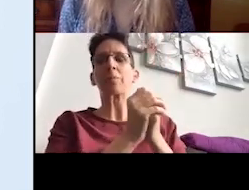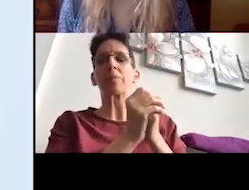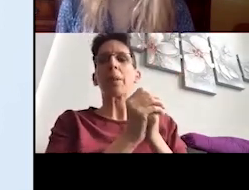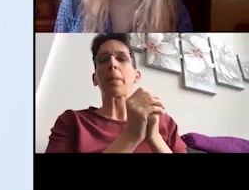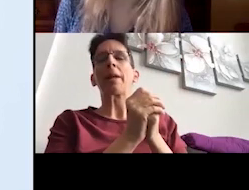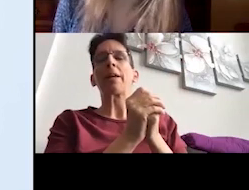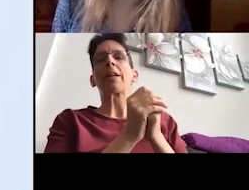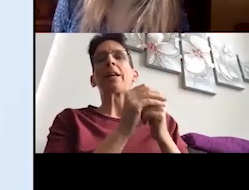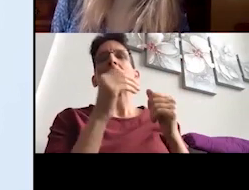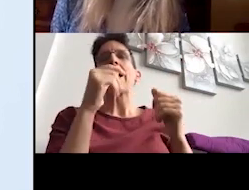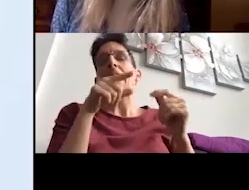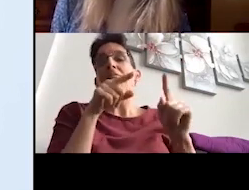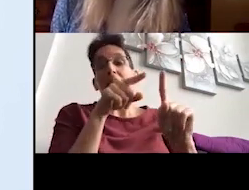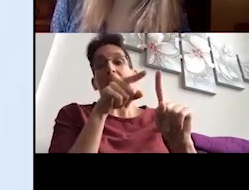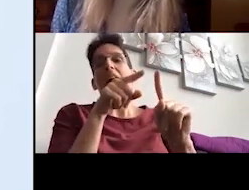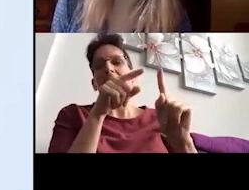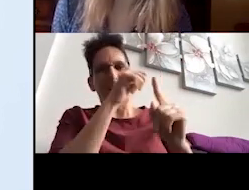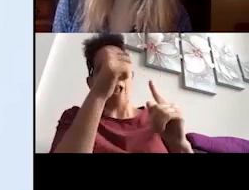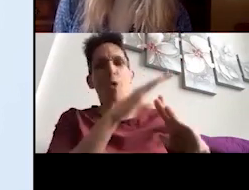to. And